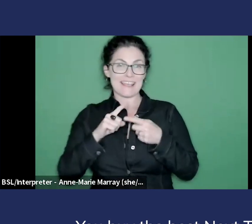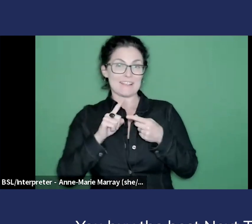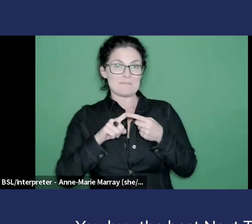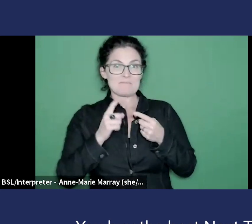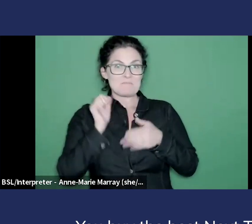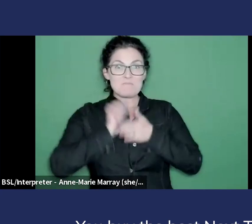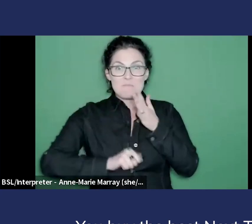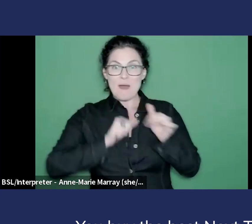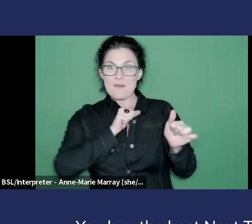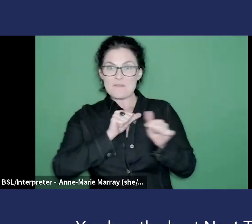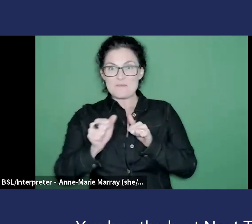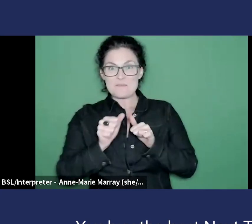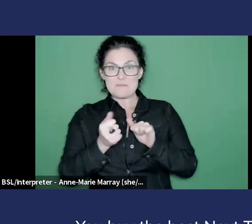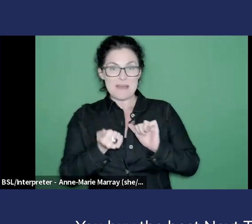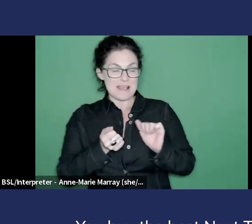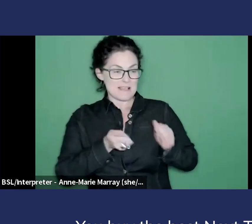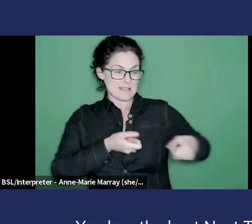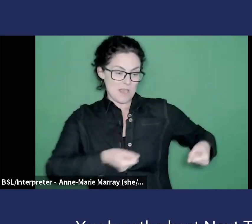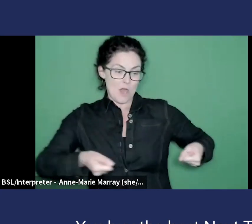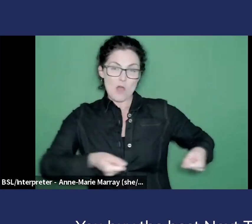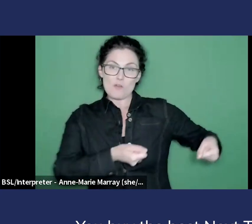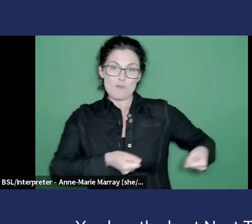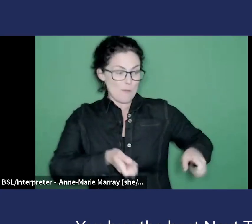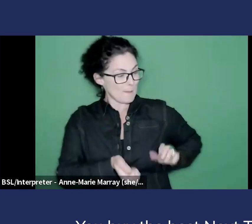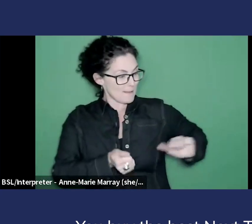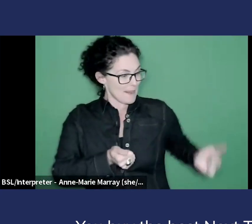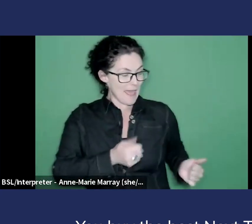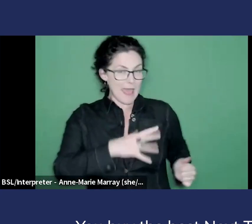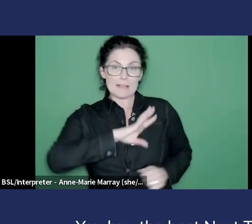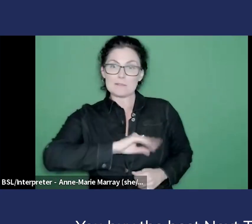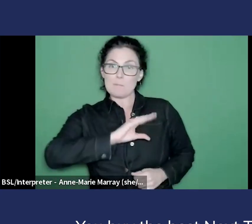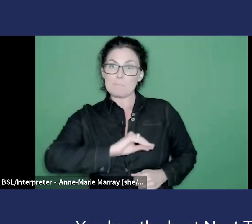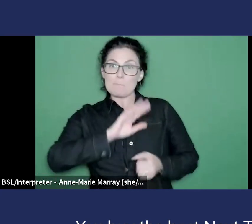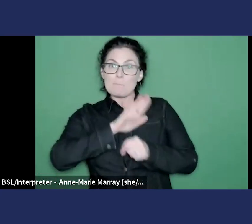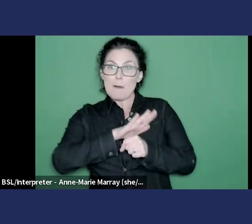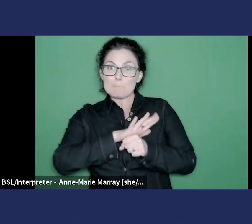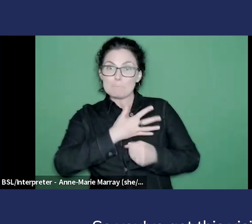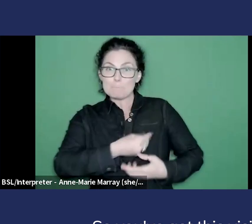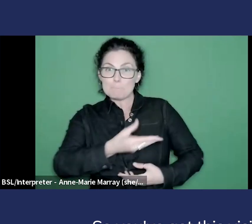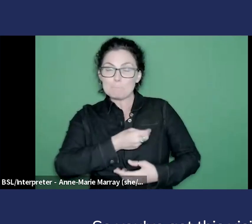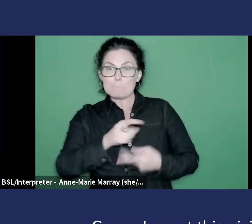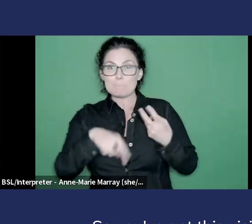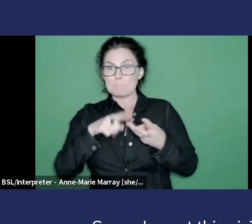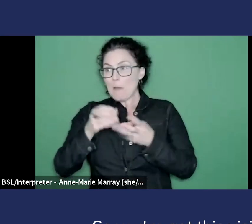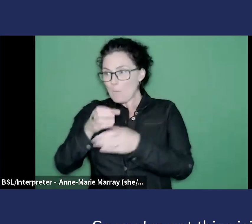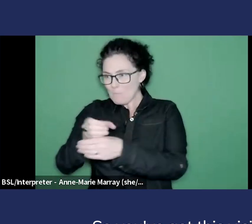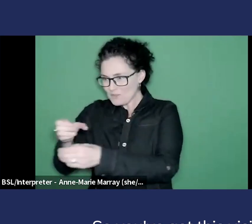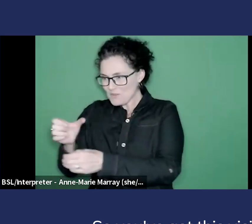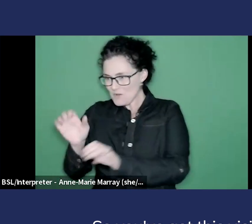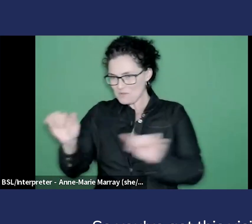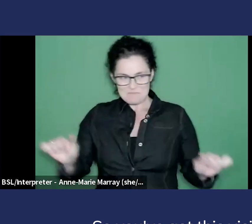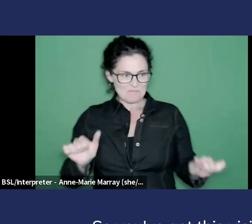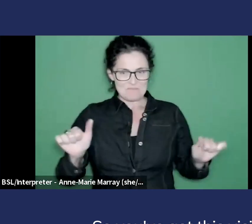the best next to me crib, the best breast pump, the best bottles. So you've got this vision that